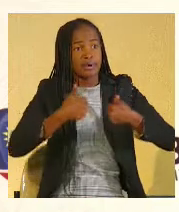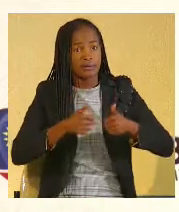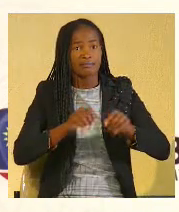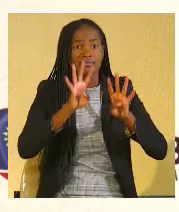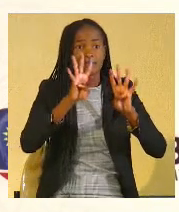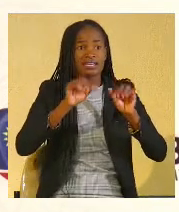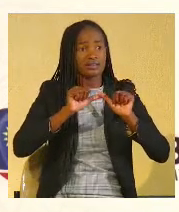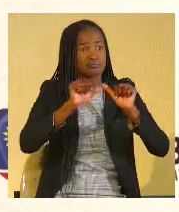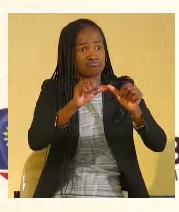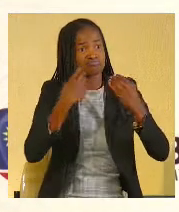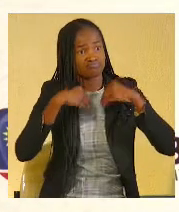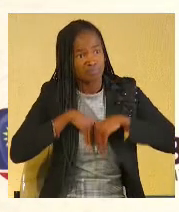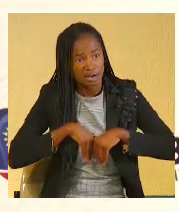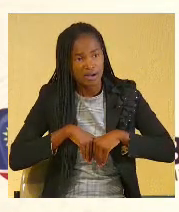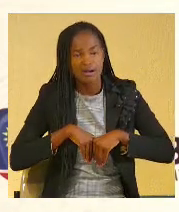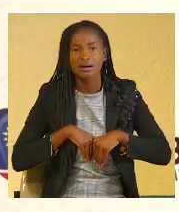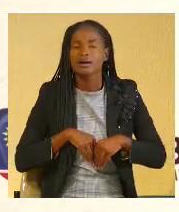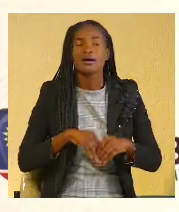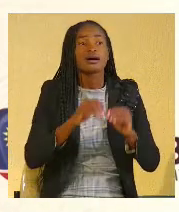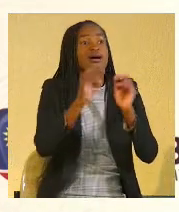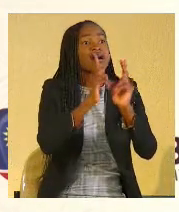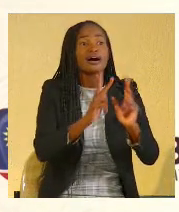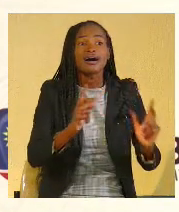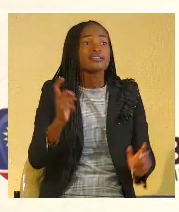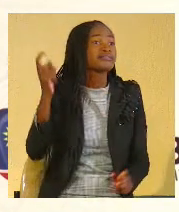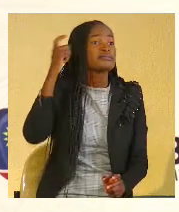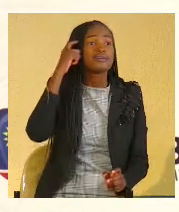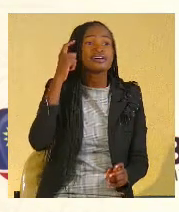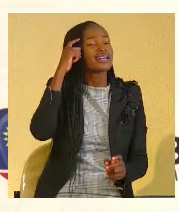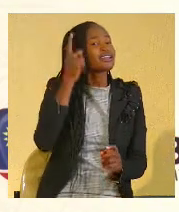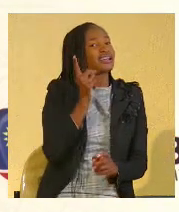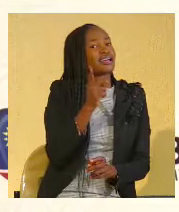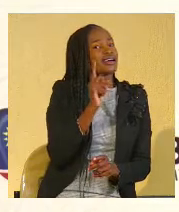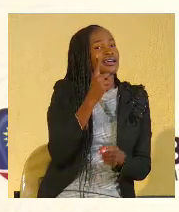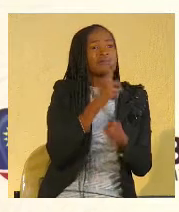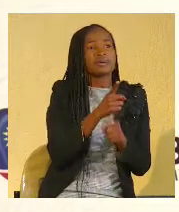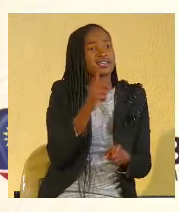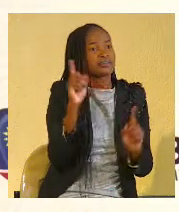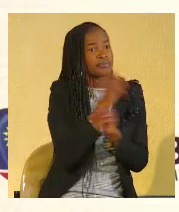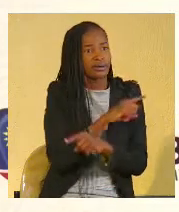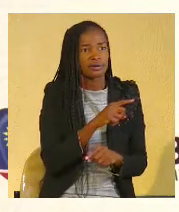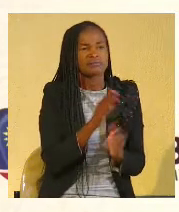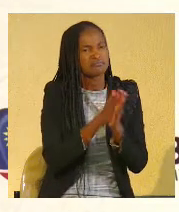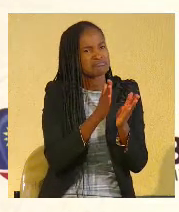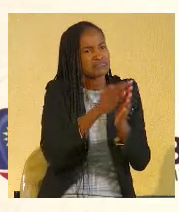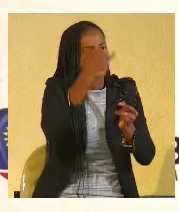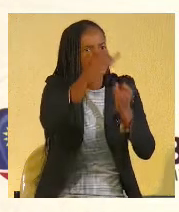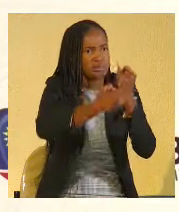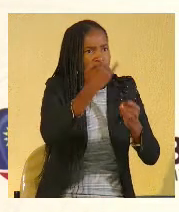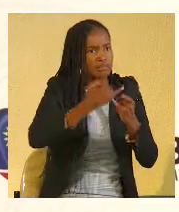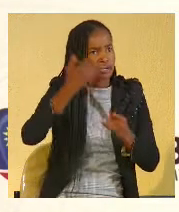the interventions being taken are so far keeping us above water. So perhaps just a word from both of you in conclusion as